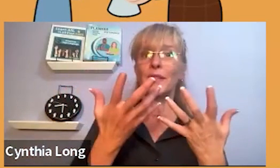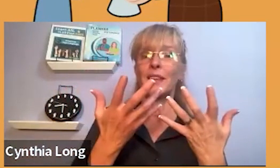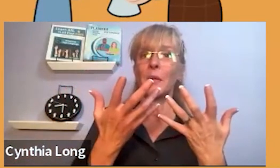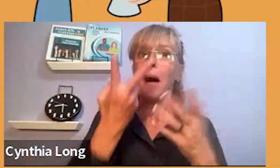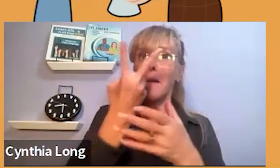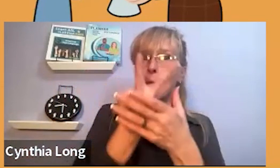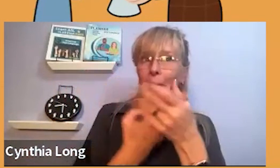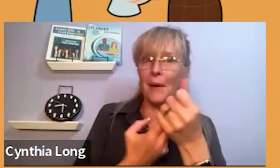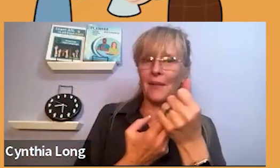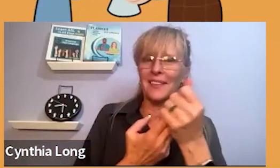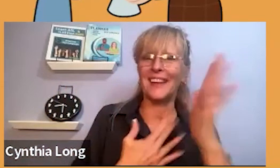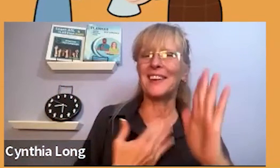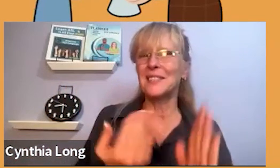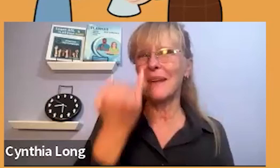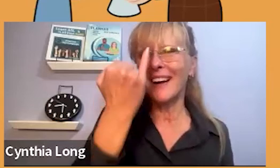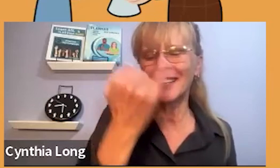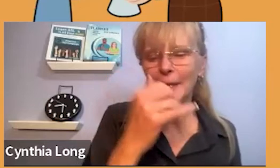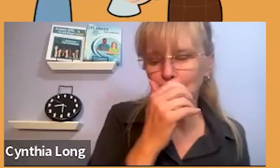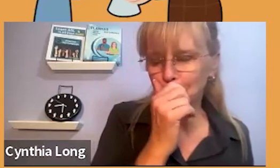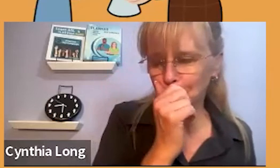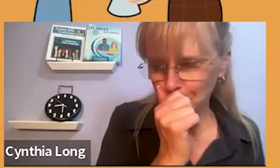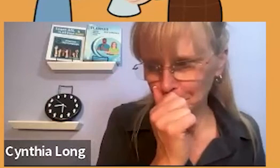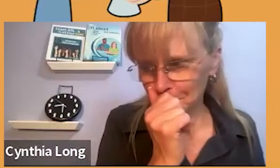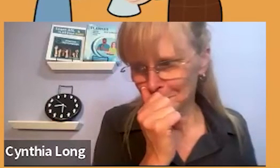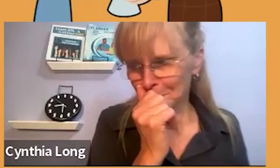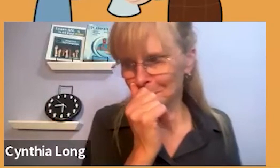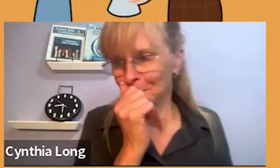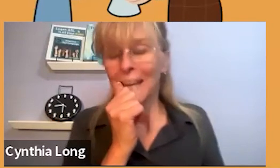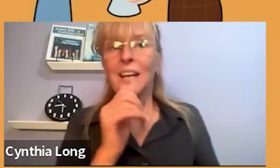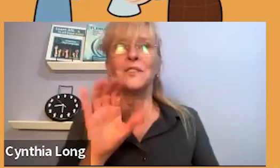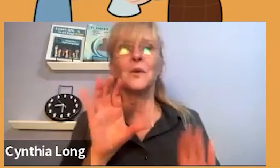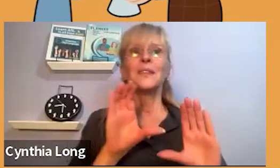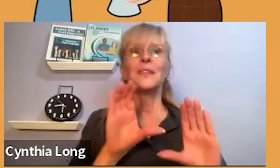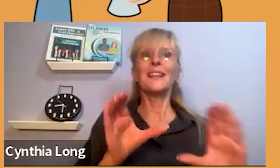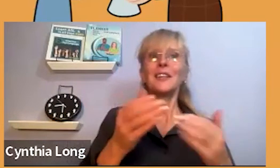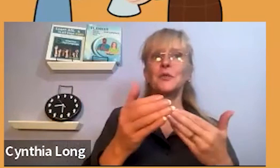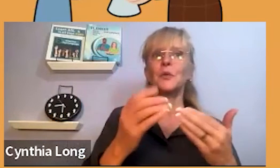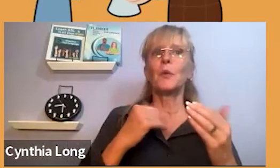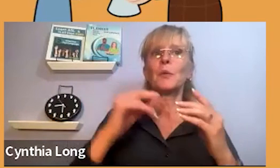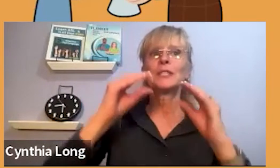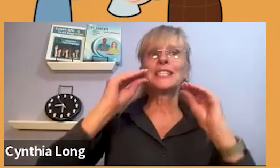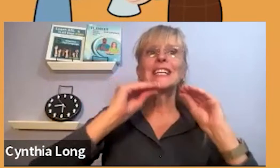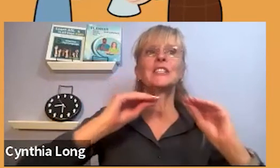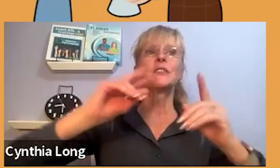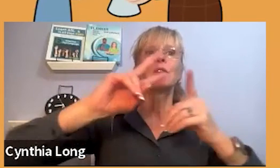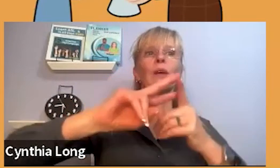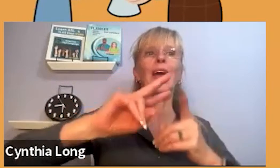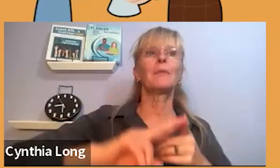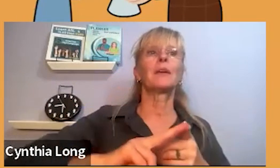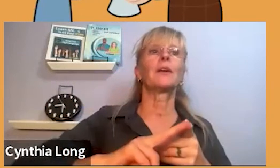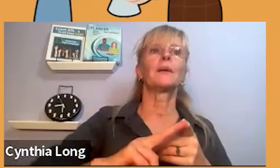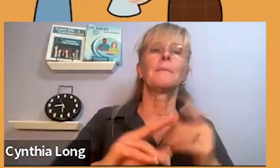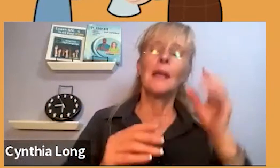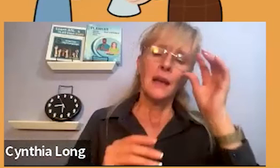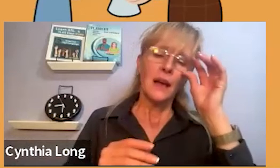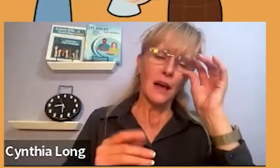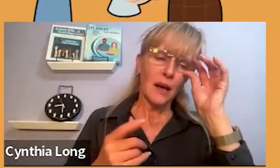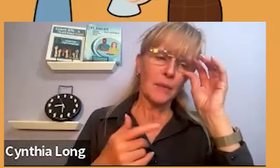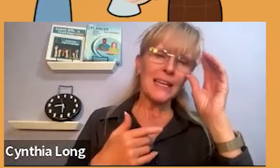if you want them both. Now, here's my idea. So in the classroom, when we're teaching